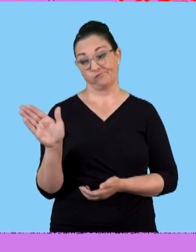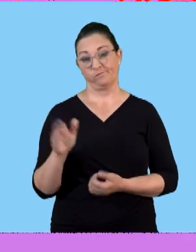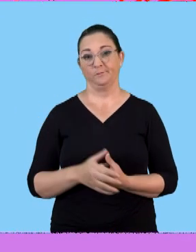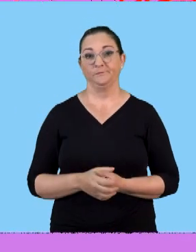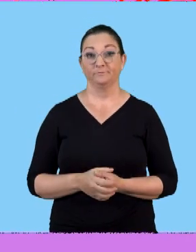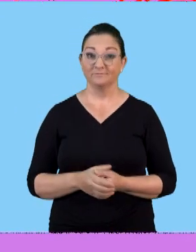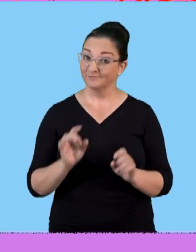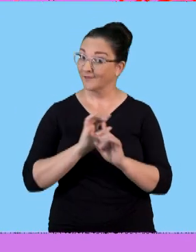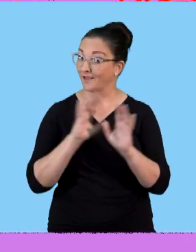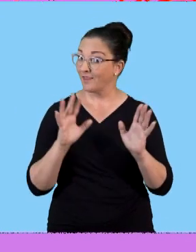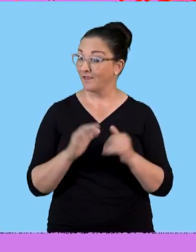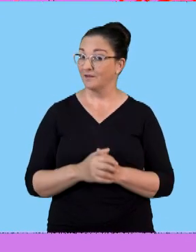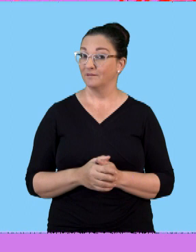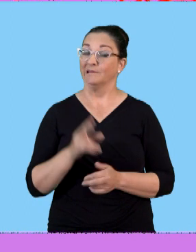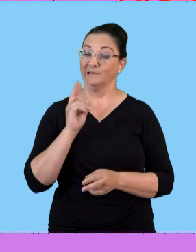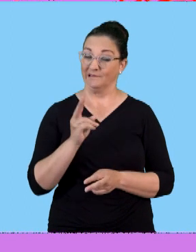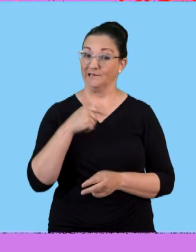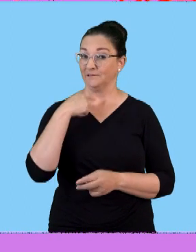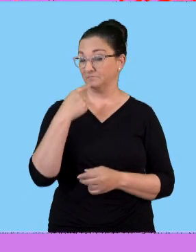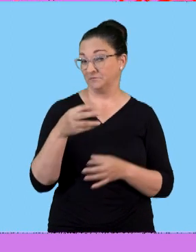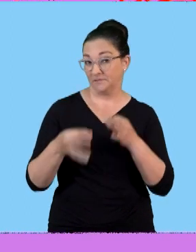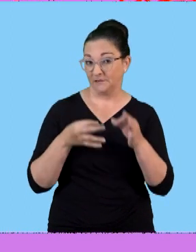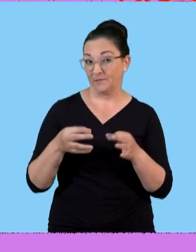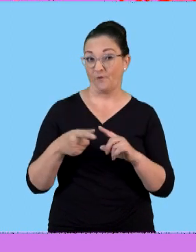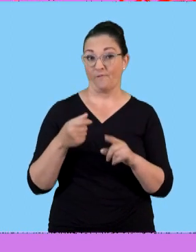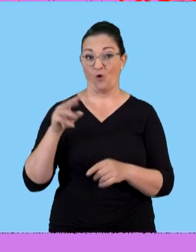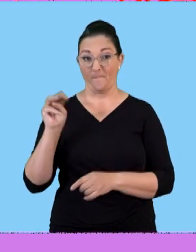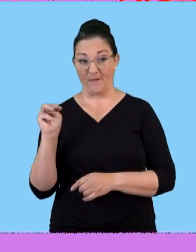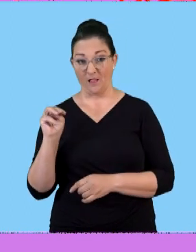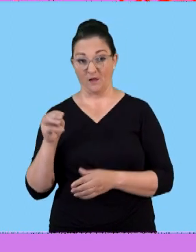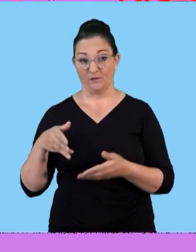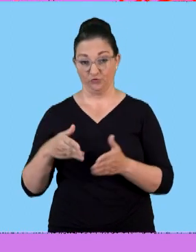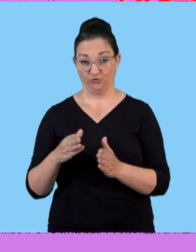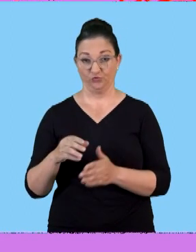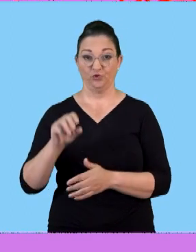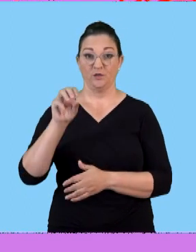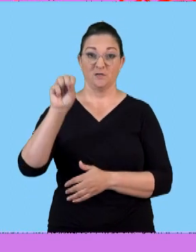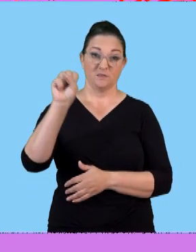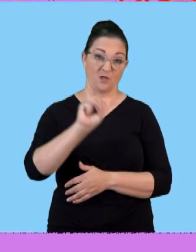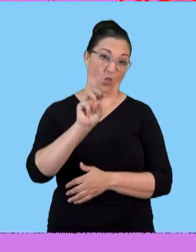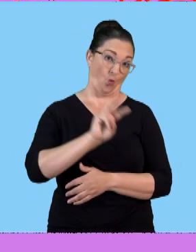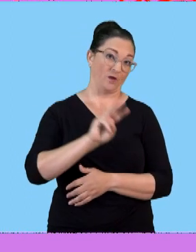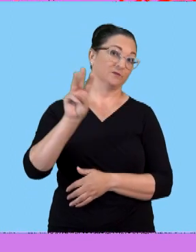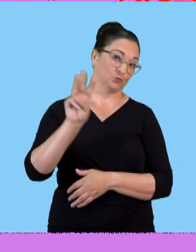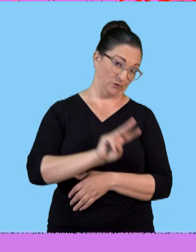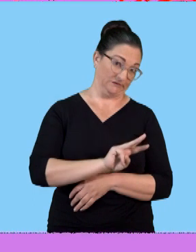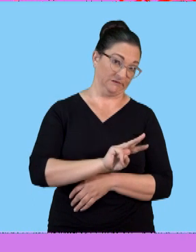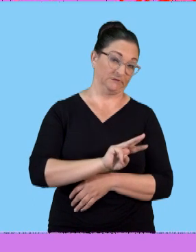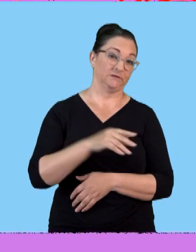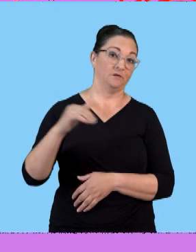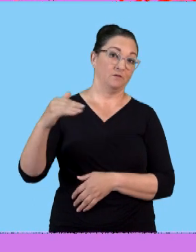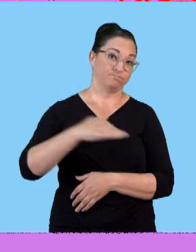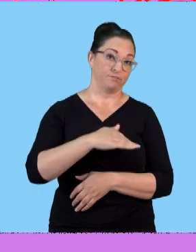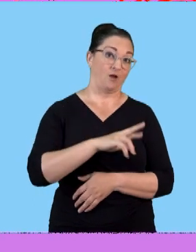right. Guys, are we clear? So I'll quickly run through it again. From Malcolm Street, we'll travel southwest or west, turn